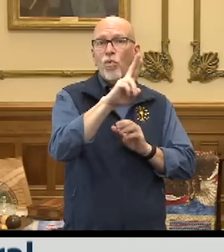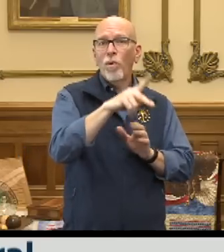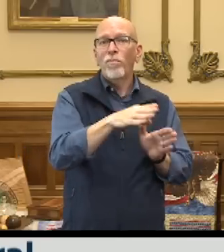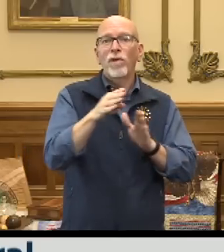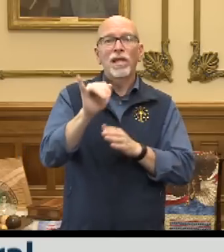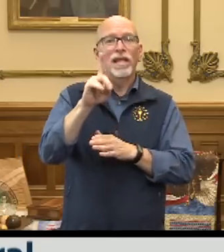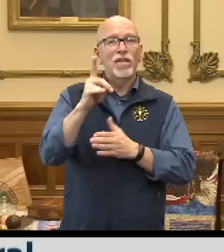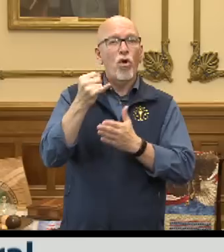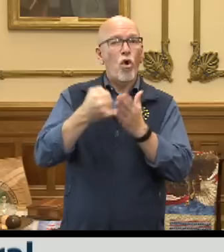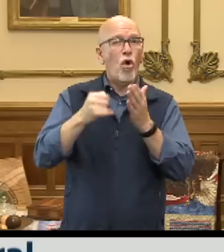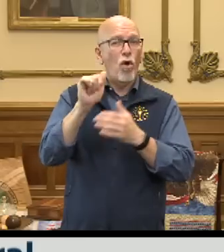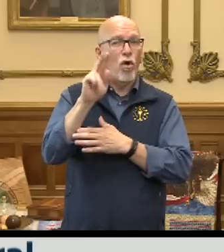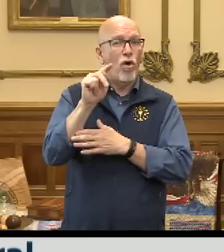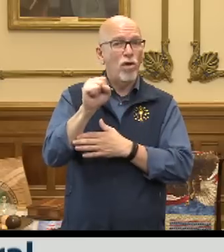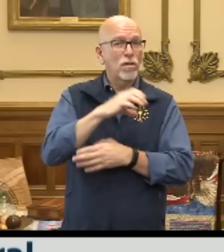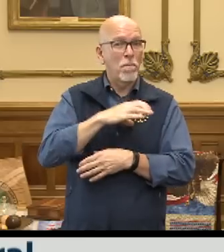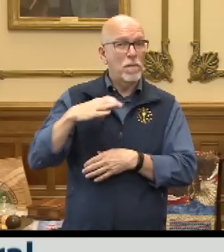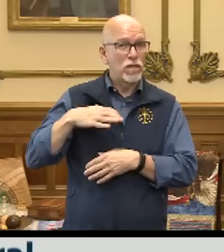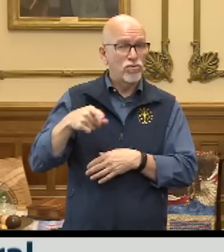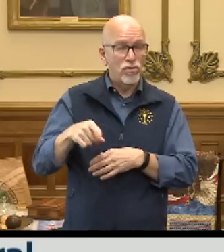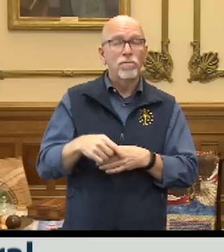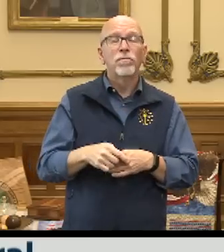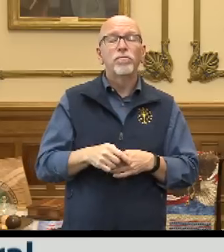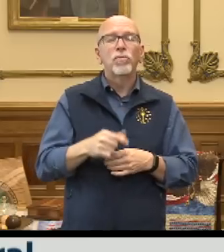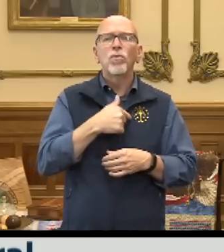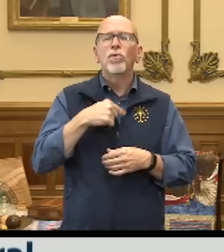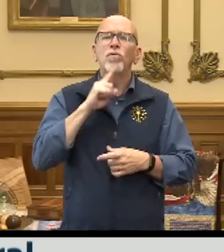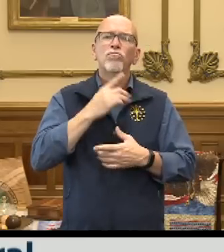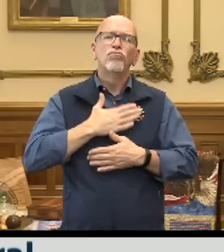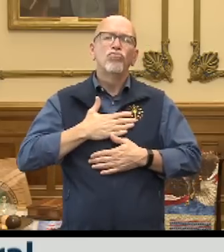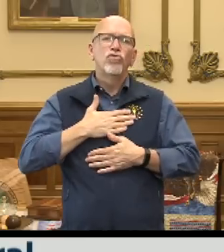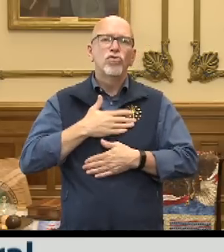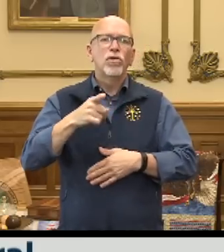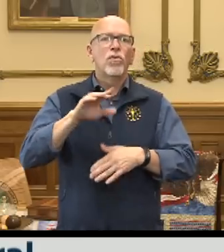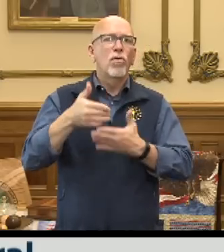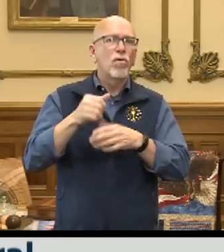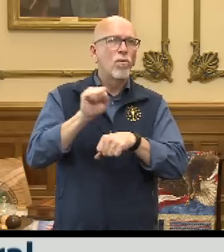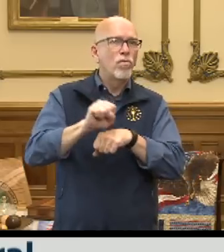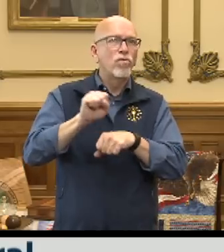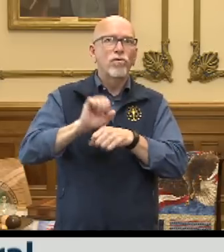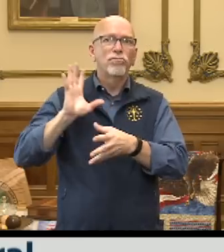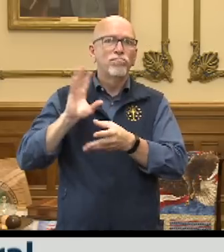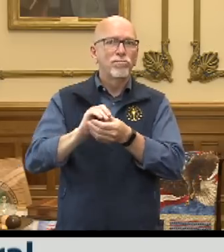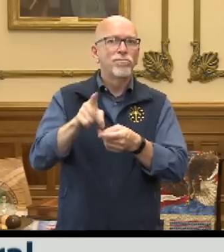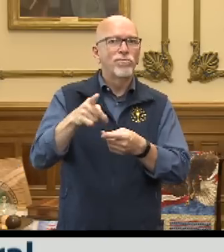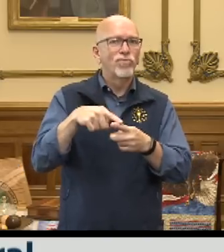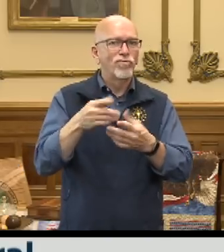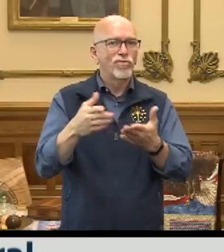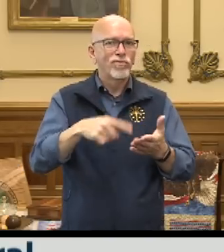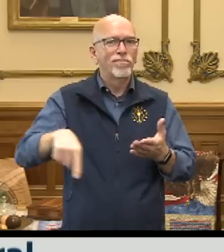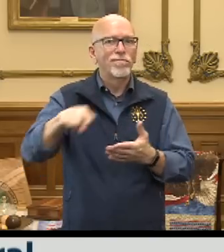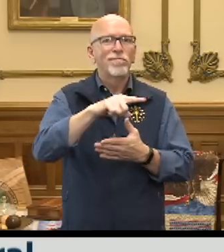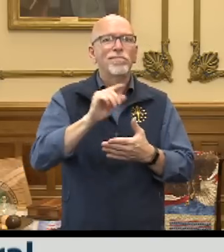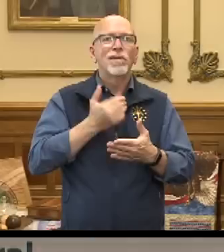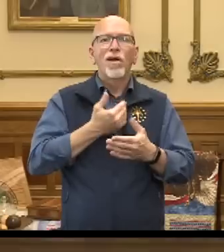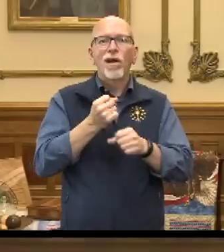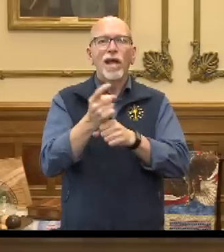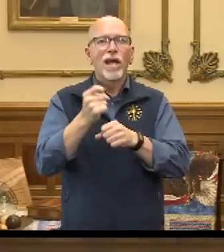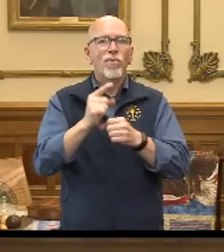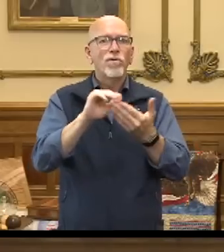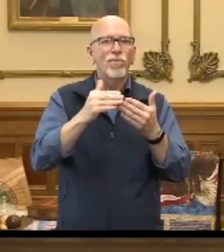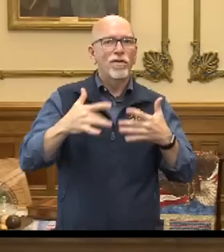Indiana Arts Commission. And we appreciate the work that has been put into helping preserve our annual community